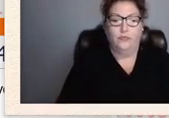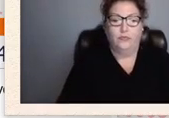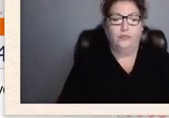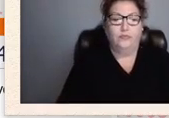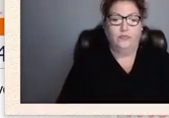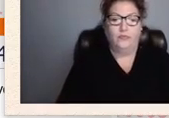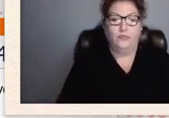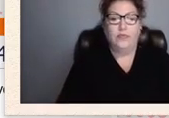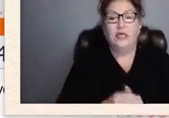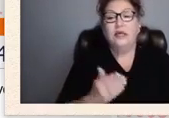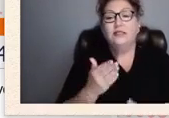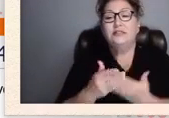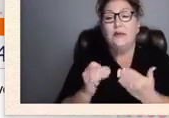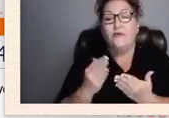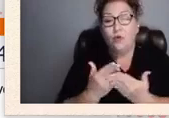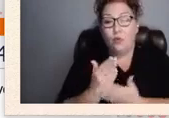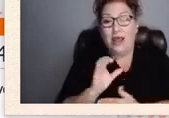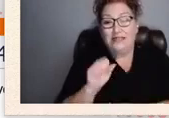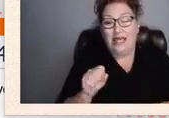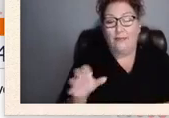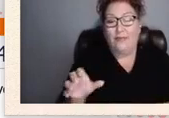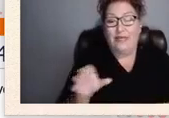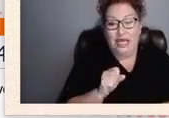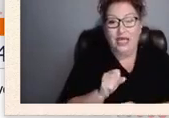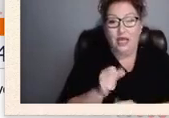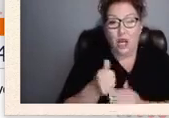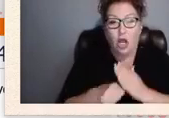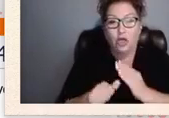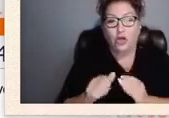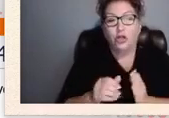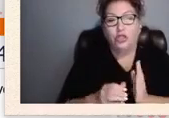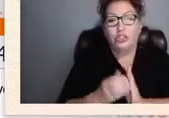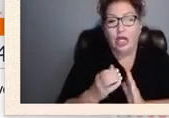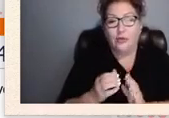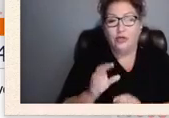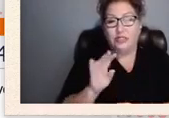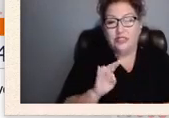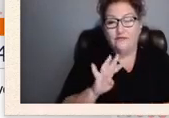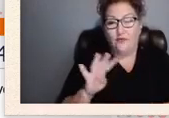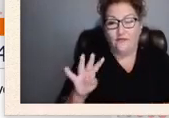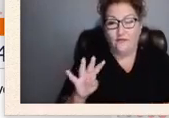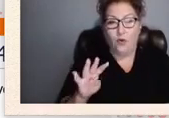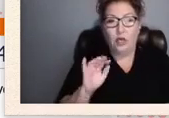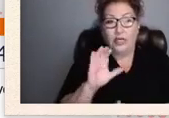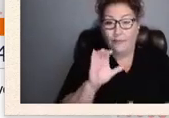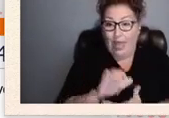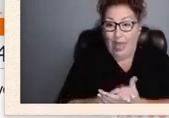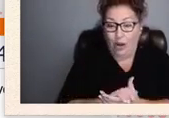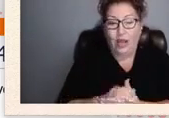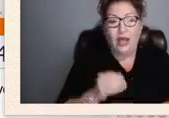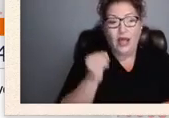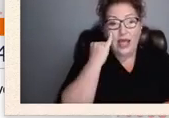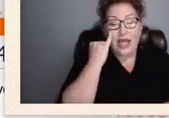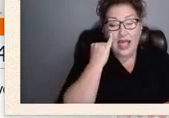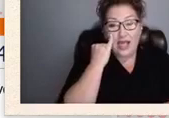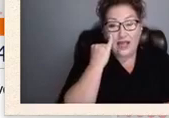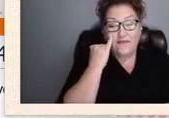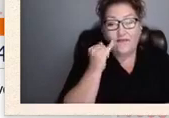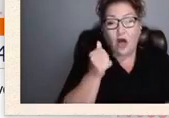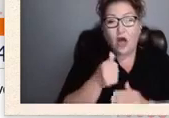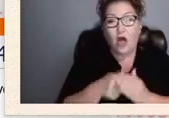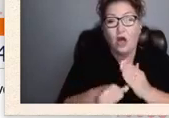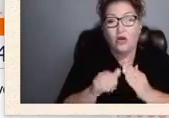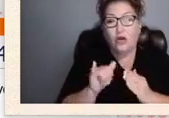Some of the rights that could be taken away under Chapter 744, to marry. So if under the order letters from